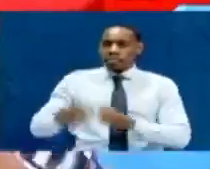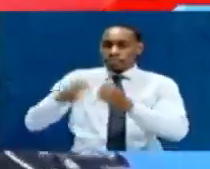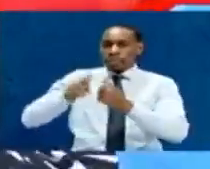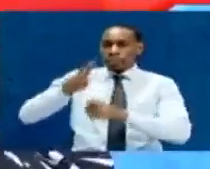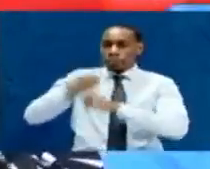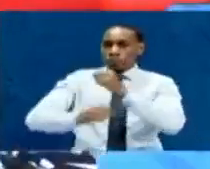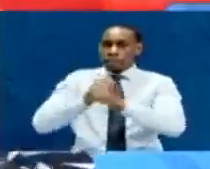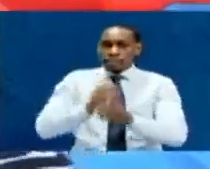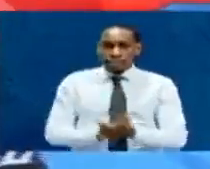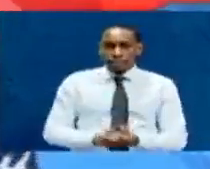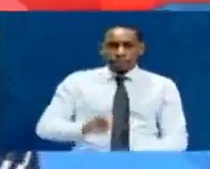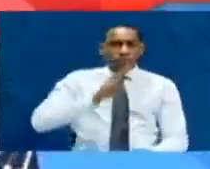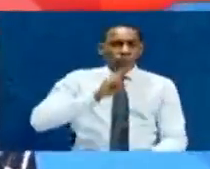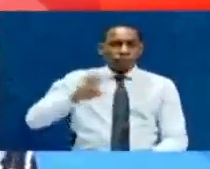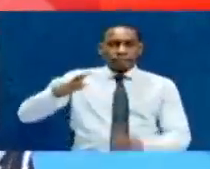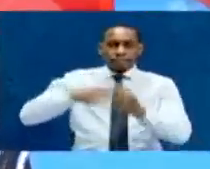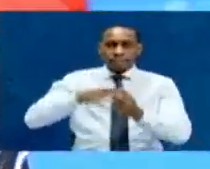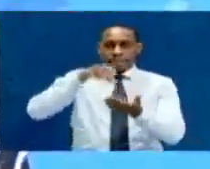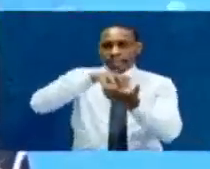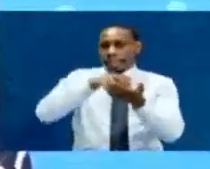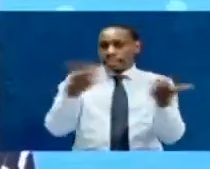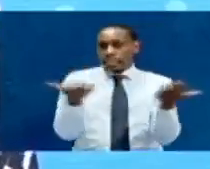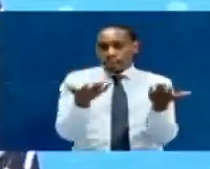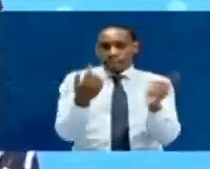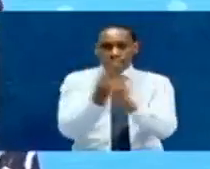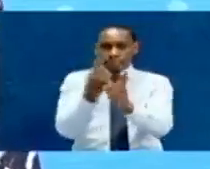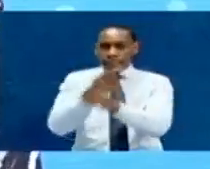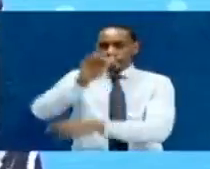years. The 259 cases are distributed as follows by county.